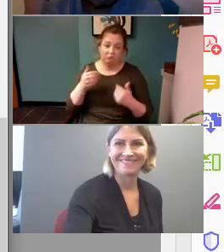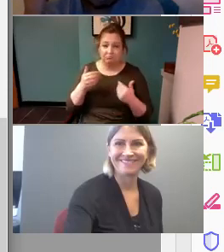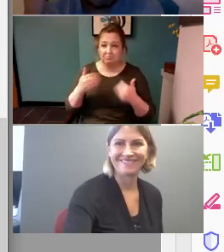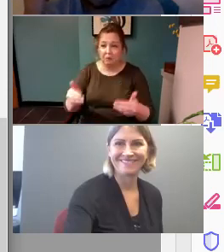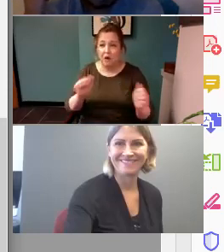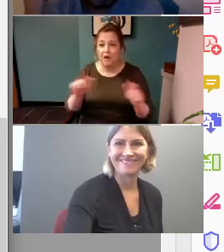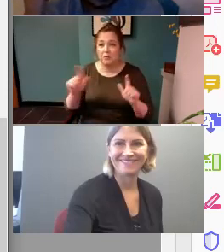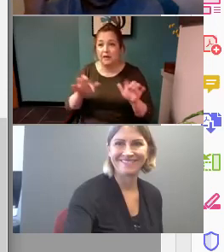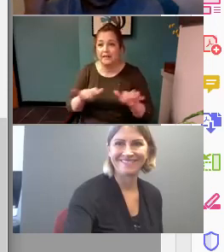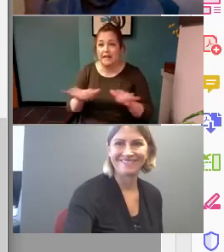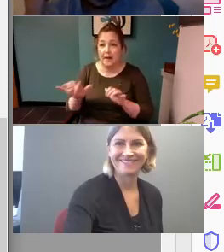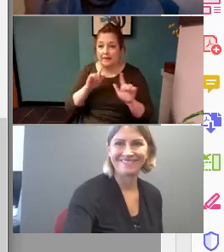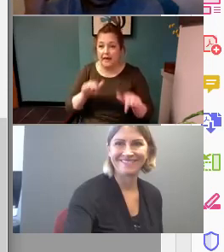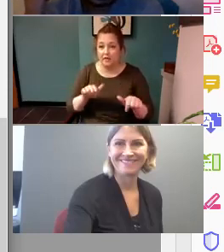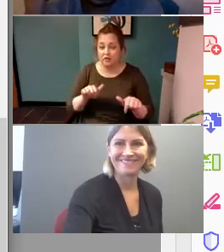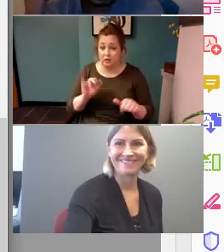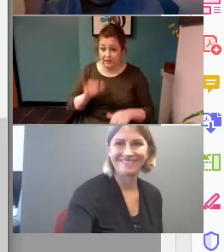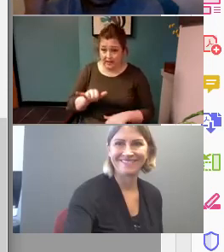n?